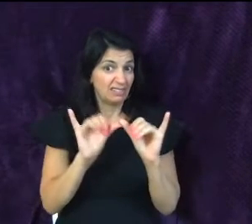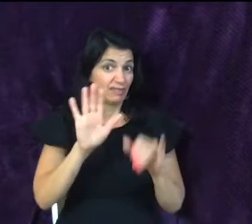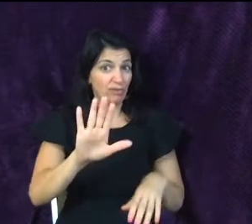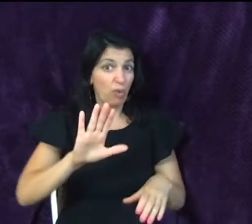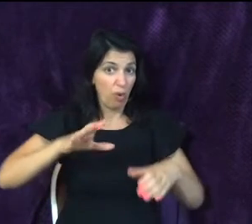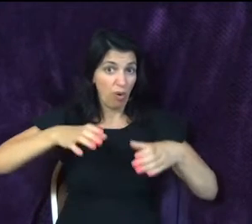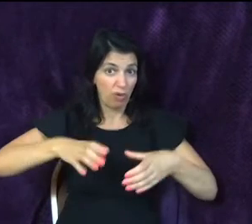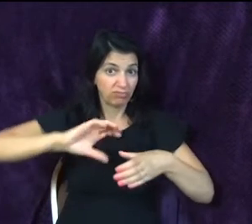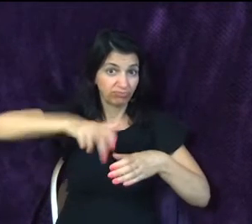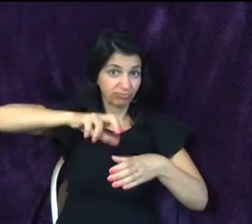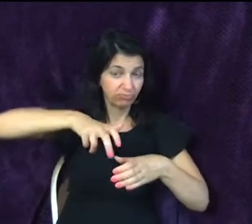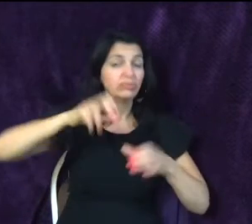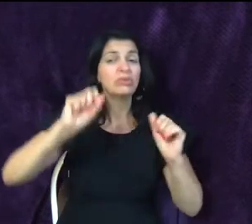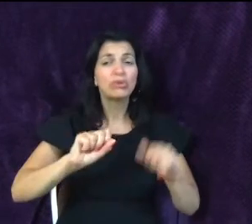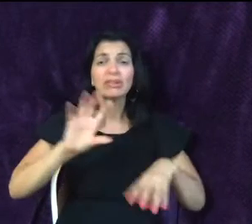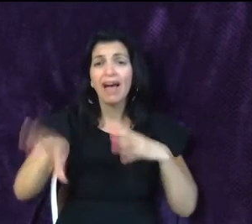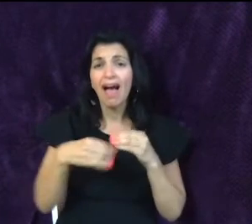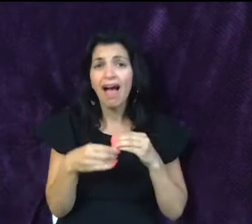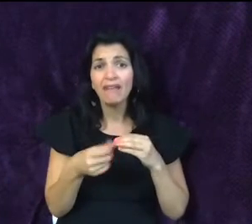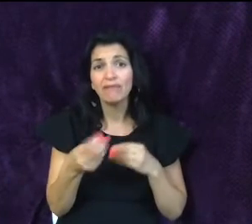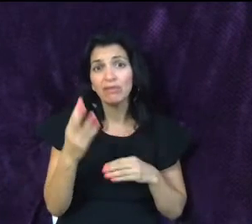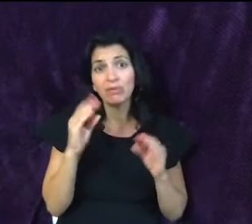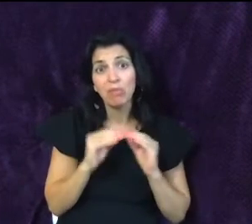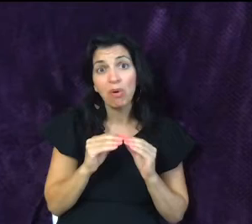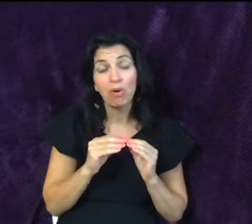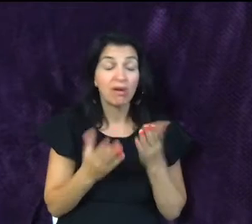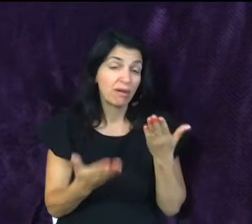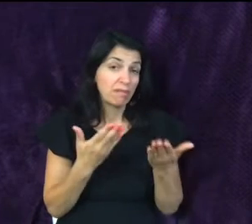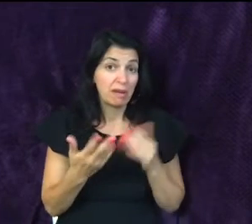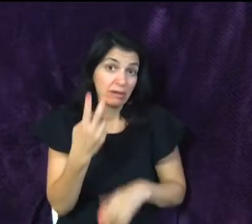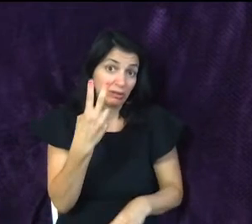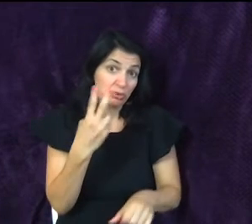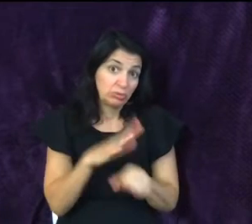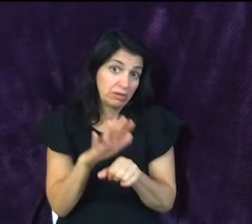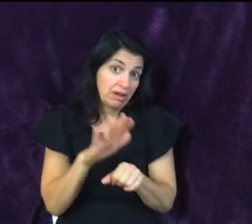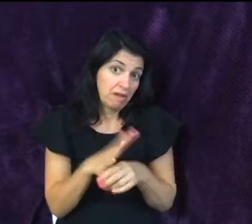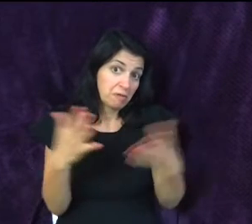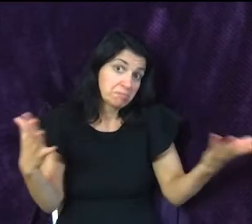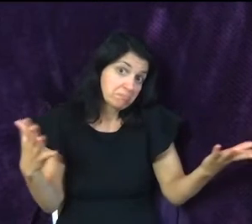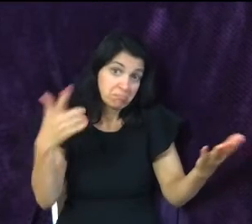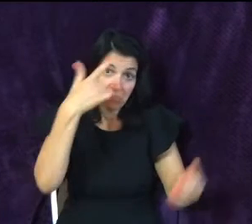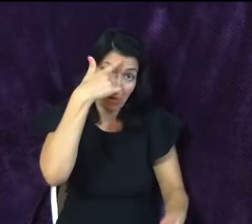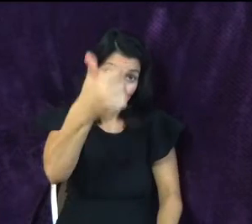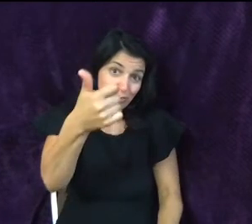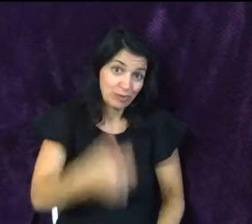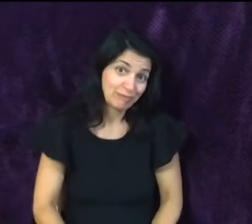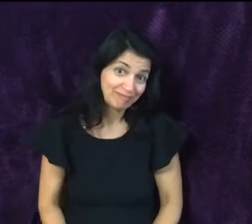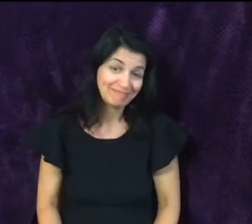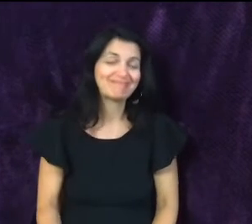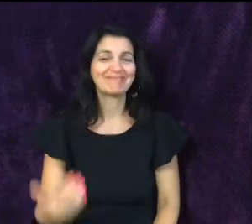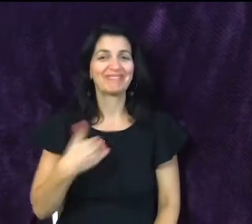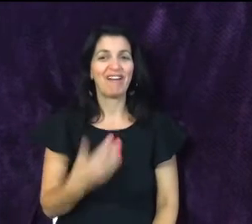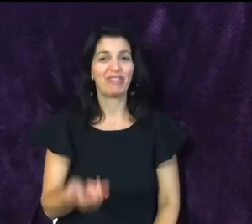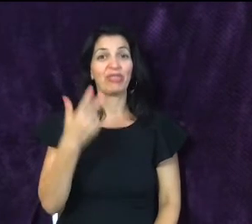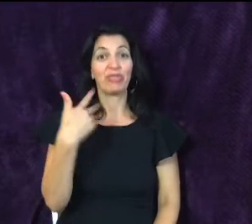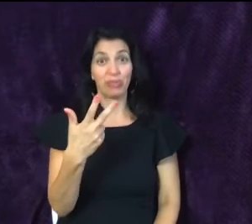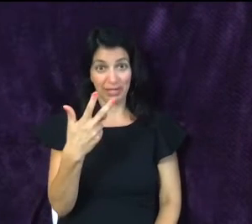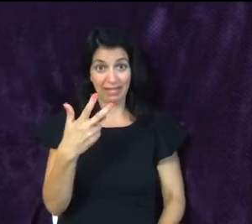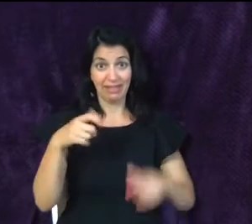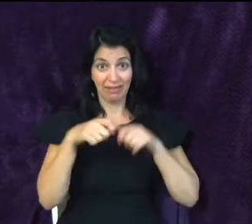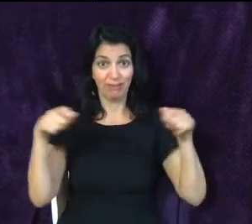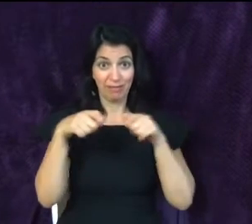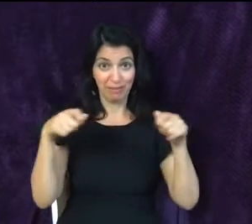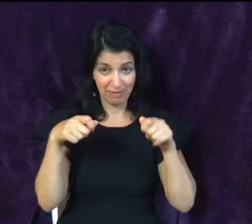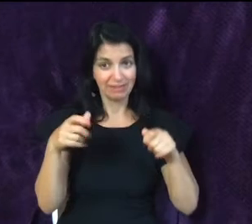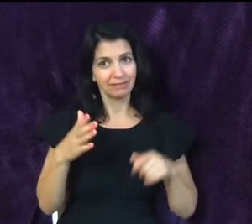add a few more, or maybe you want just 2. It's up to you. I have 3 rubber bands, which are going to be